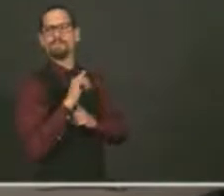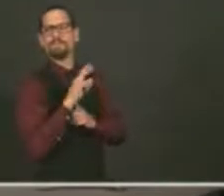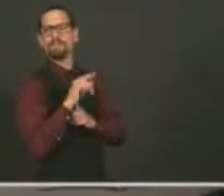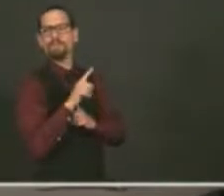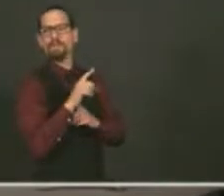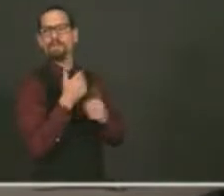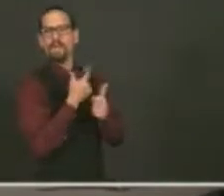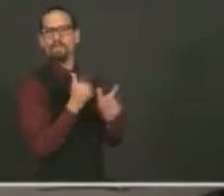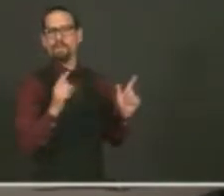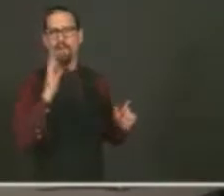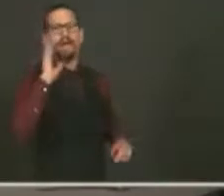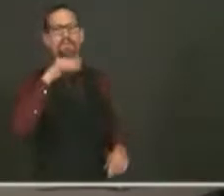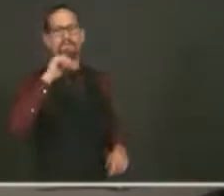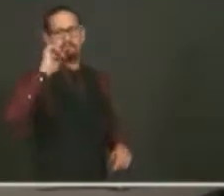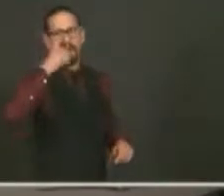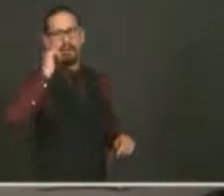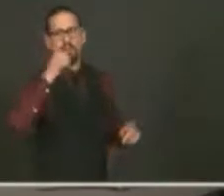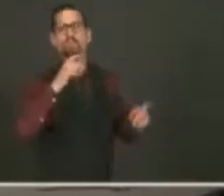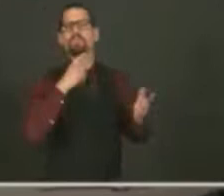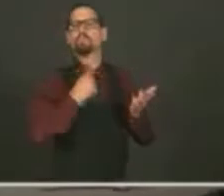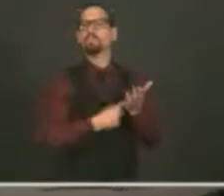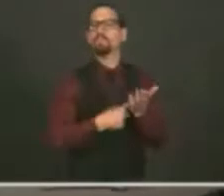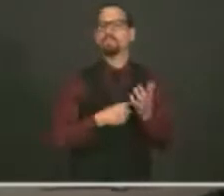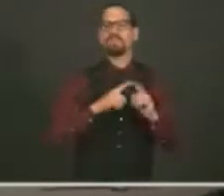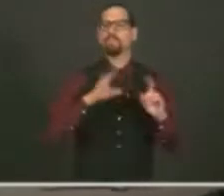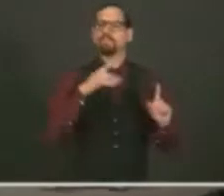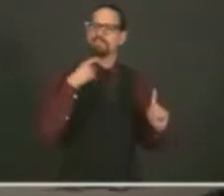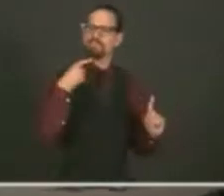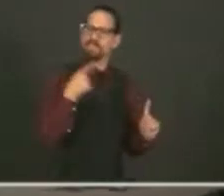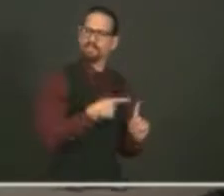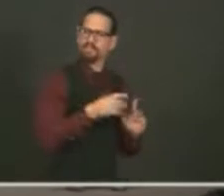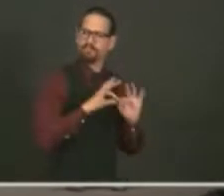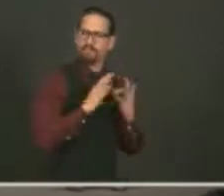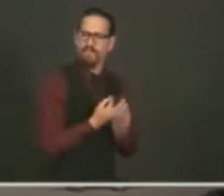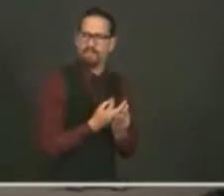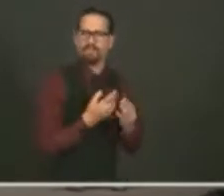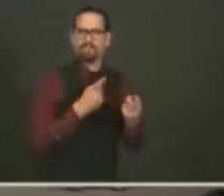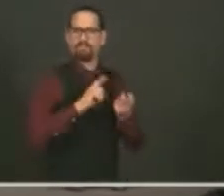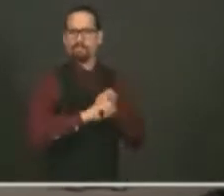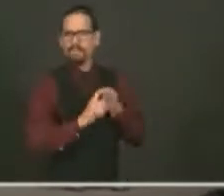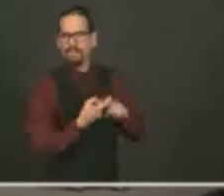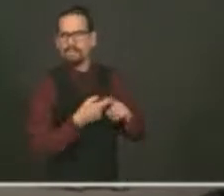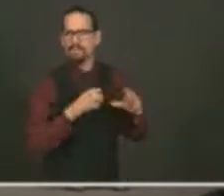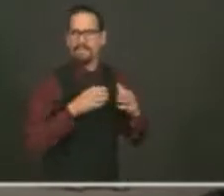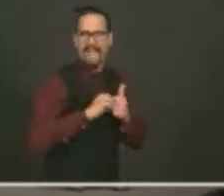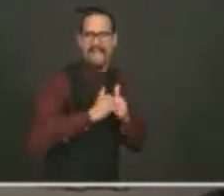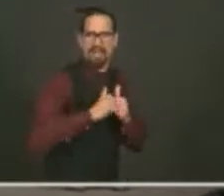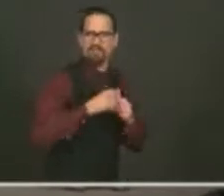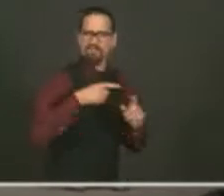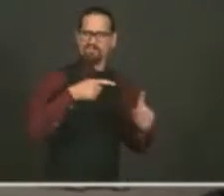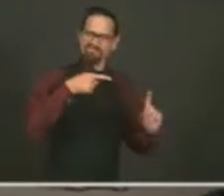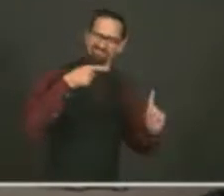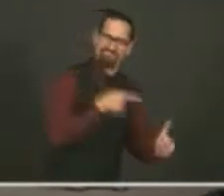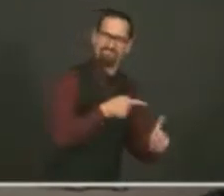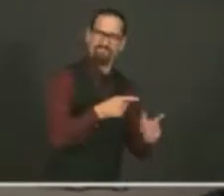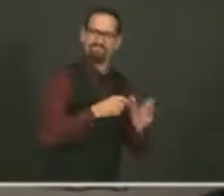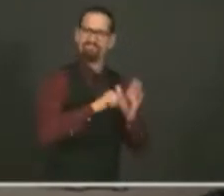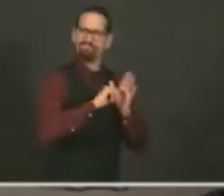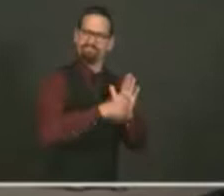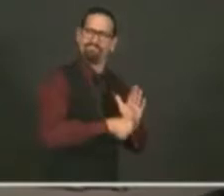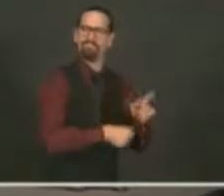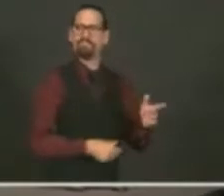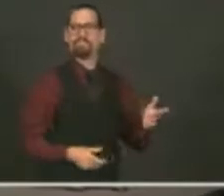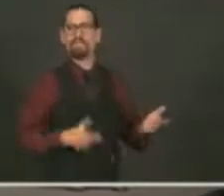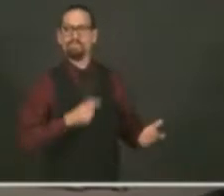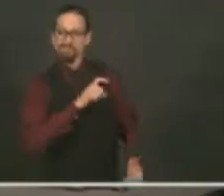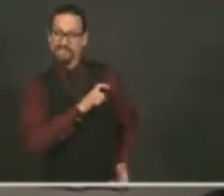pinpointing small family get-togethers, people with friends. How do you enforce that? People are thinking like, are the cops going to show up now if